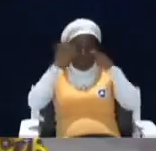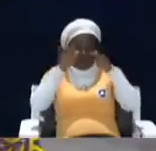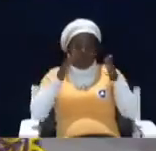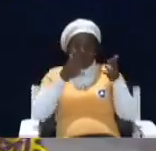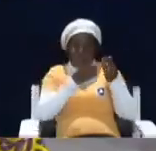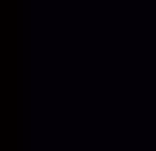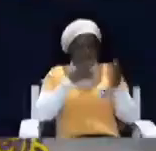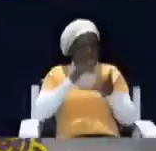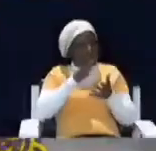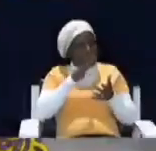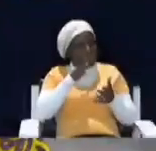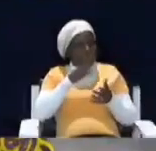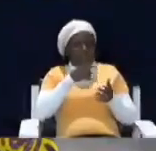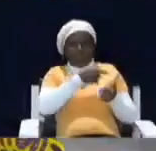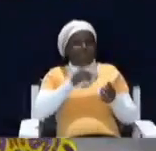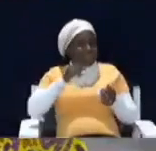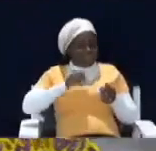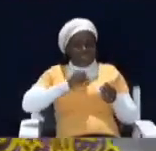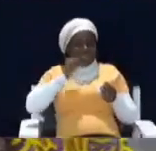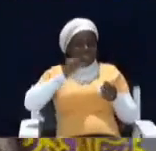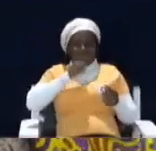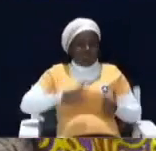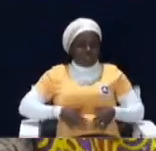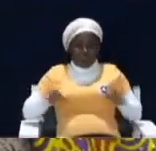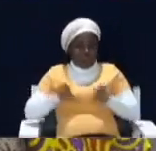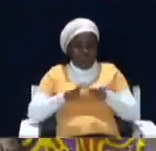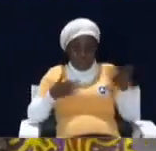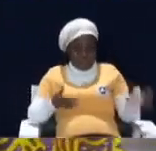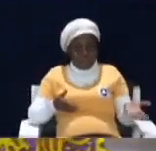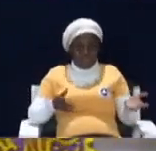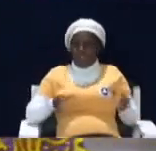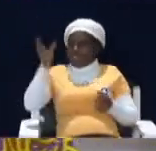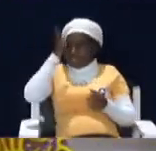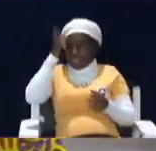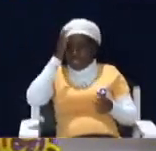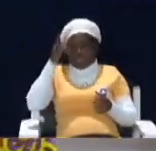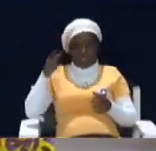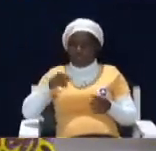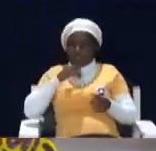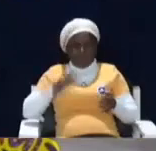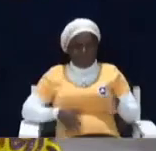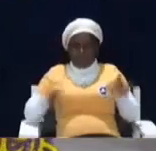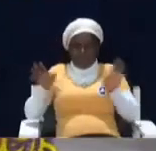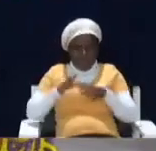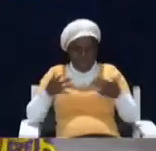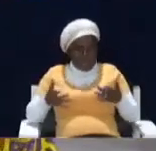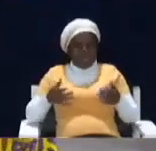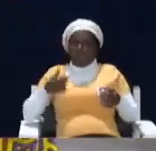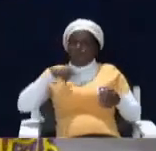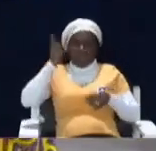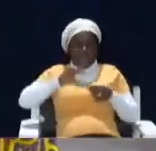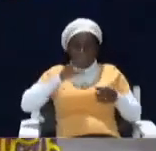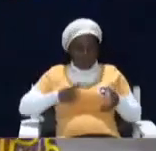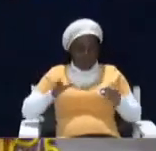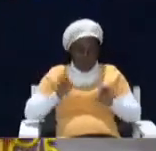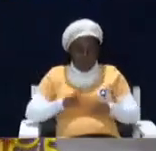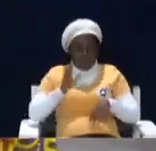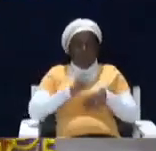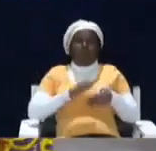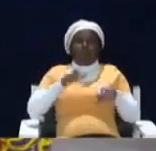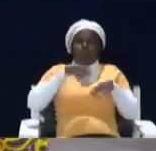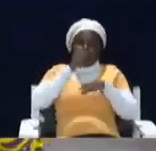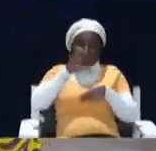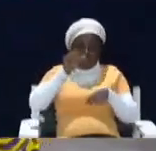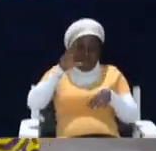barren. Daddy Gio stayed in this room, he is not barren, we cannot be barren. On Mount Carmel, we kept telling God that if you